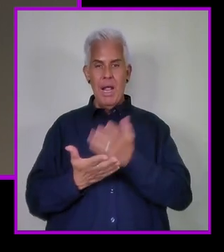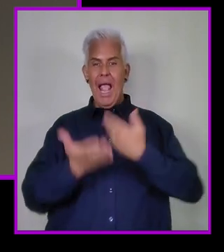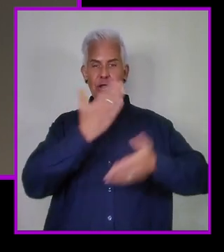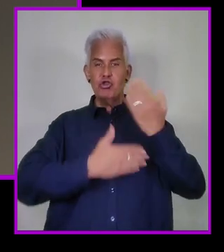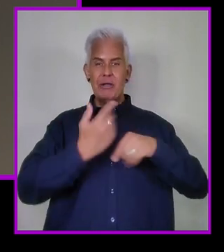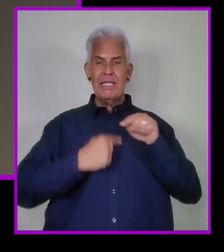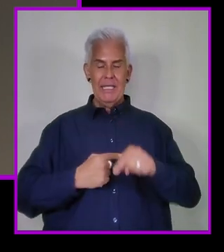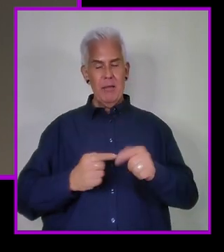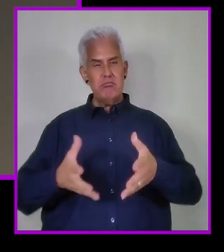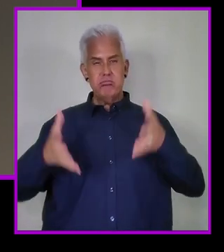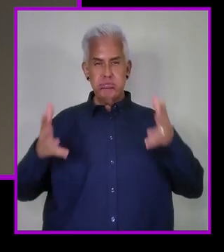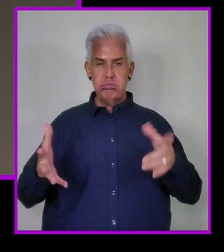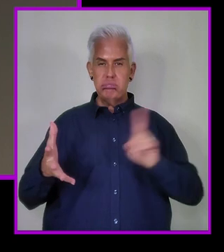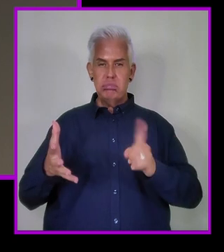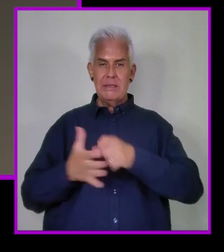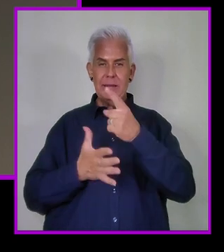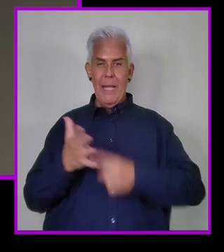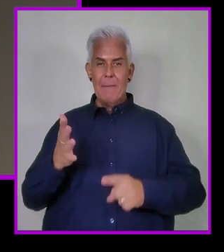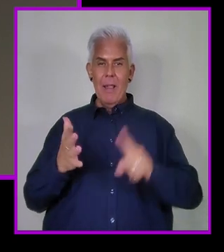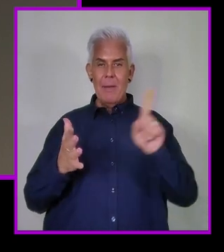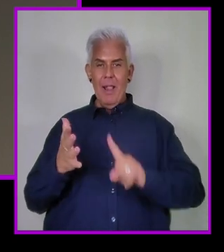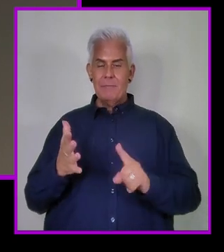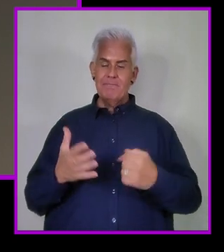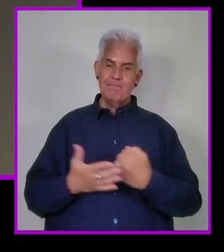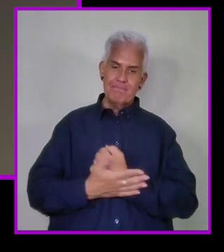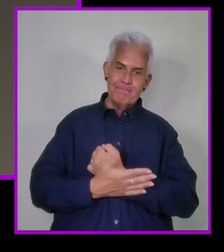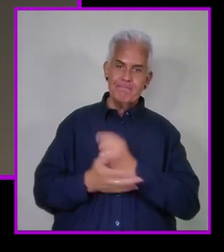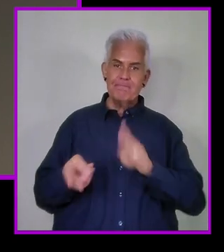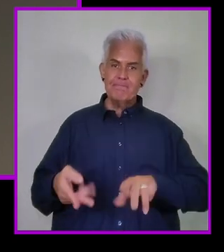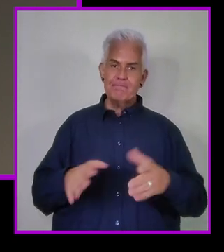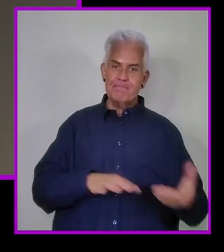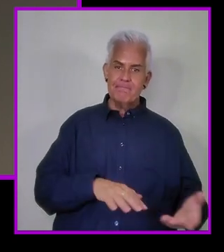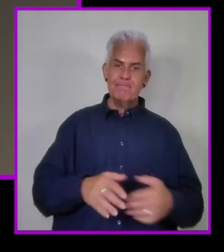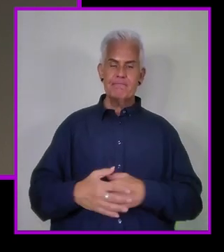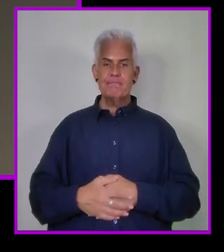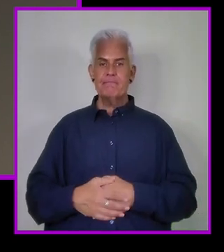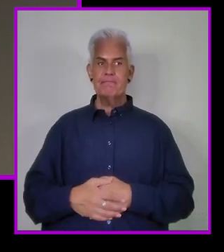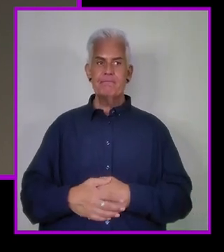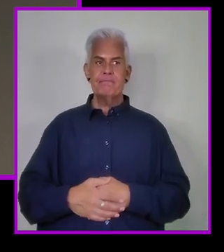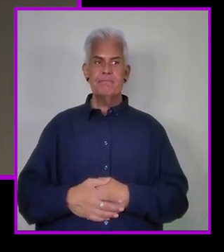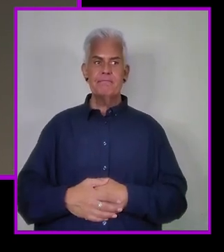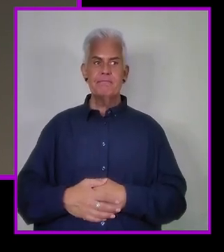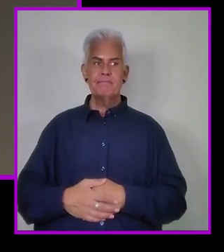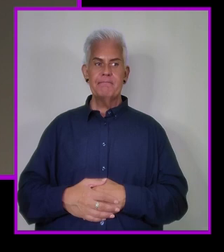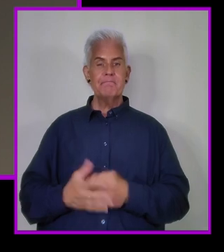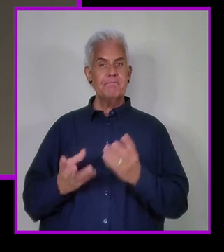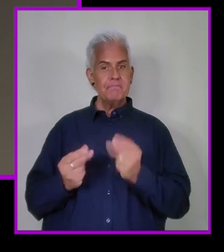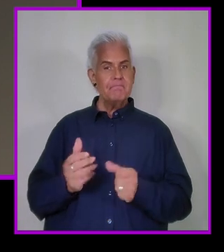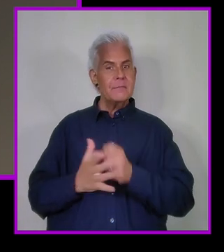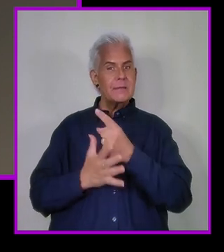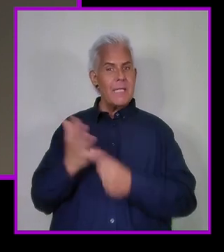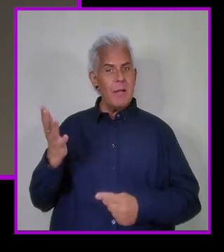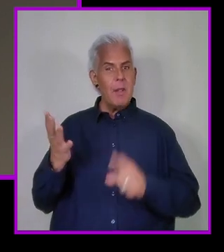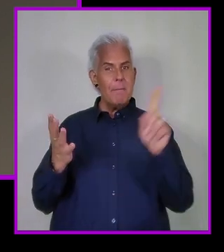figure for disabled people globally, who sadly we've lost today. But it's some disabled